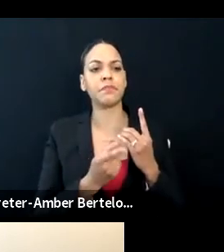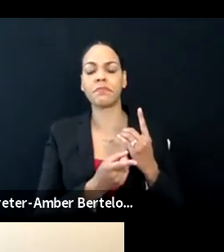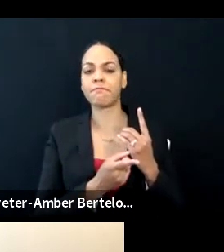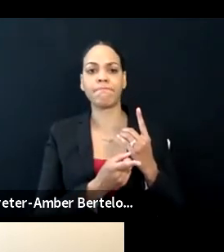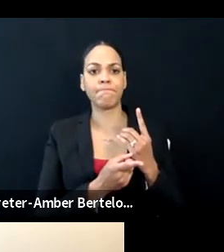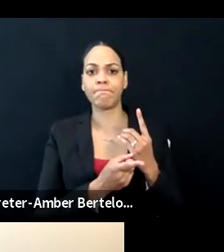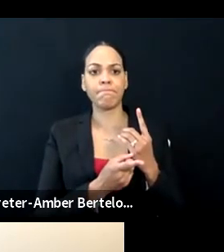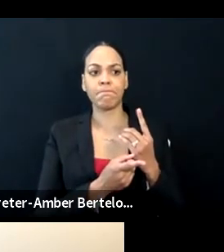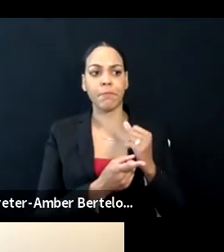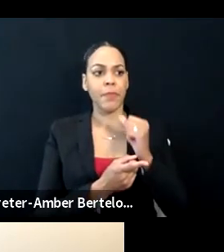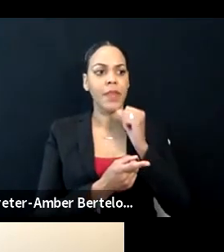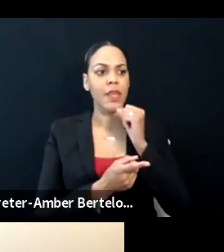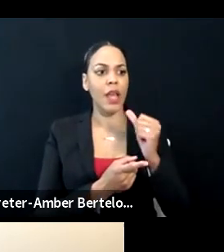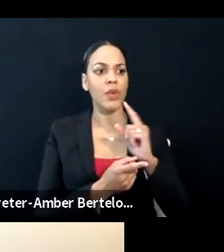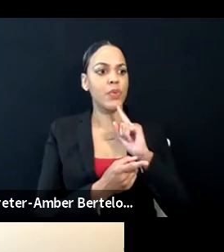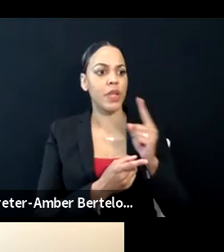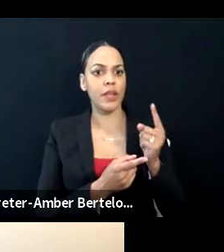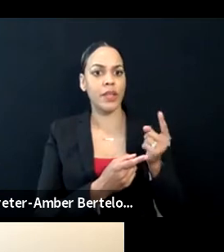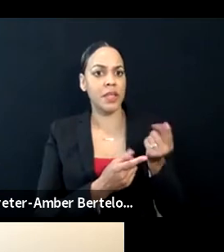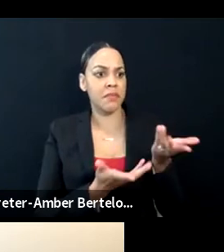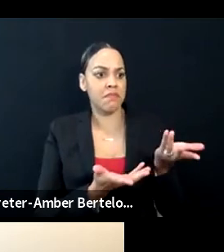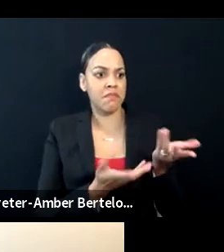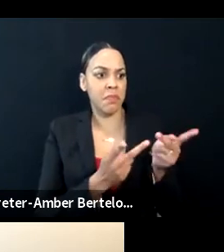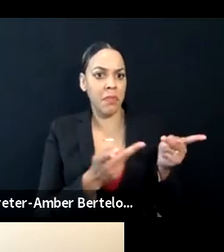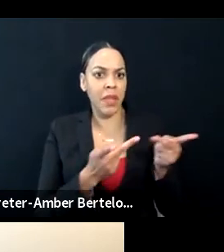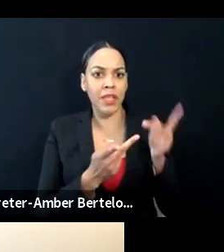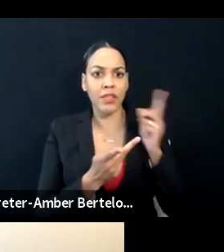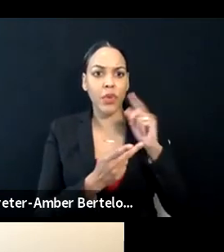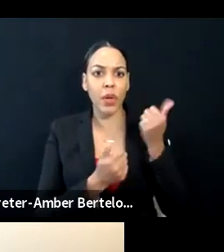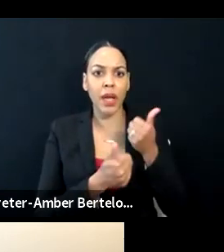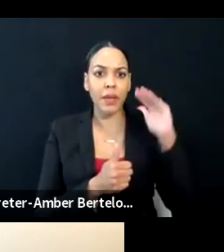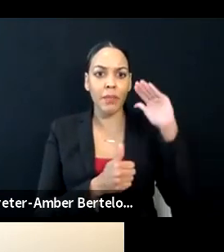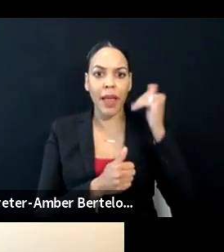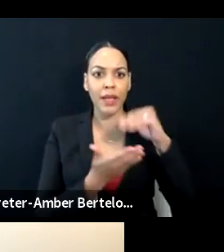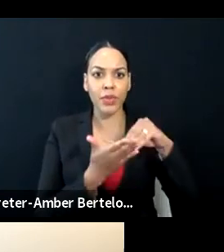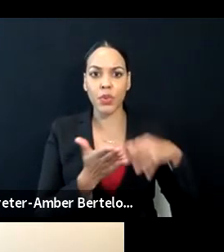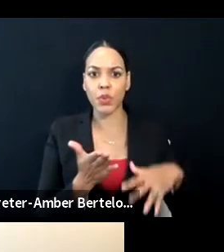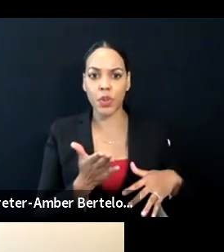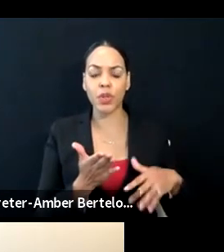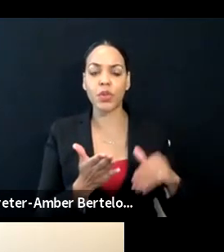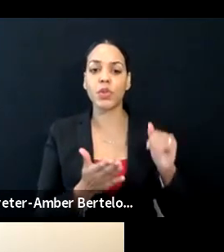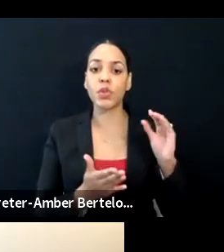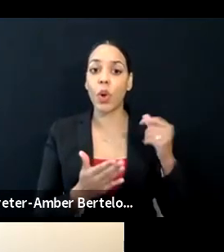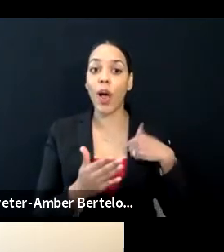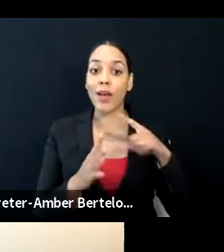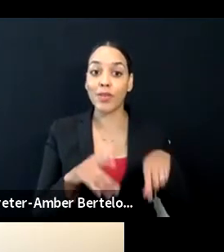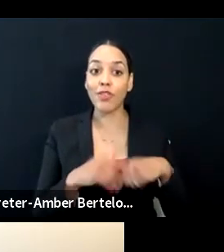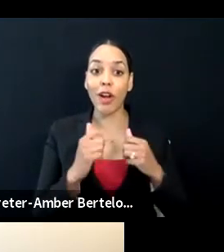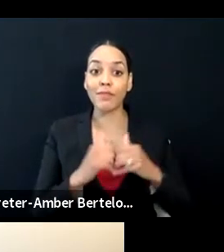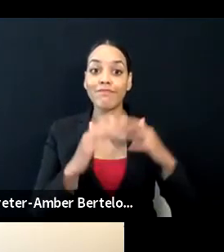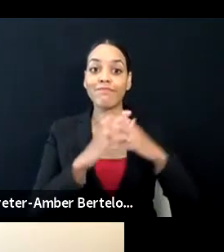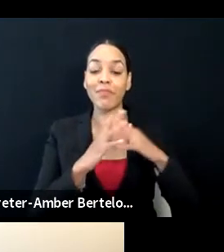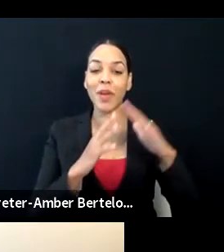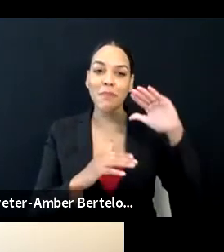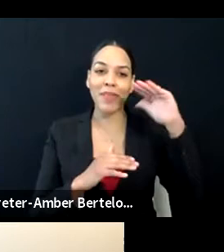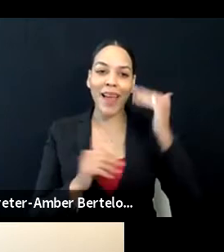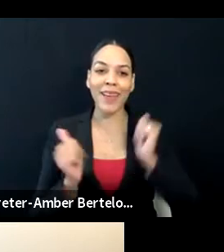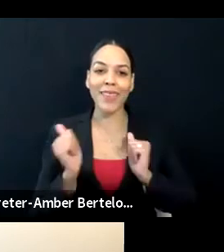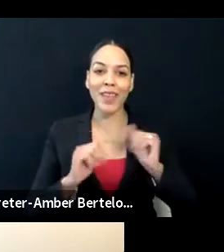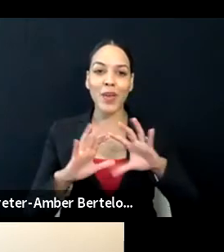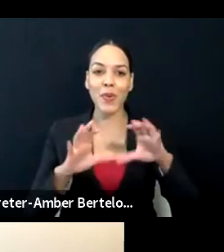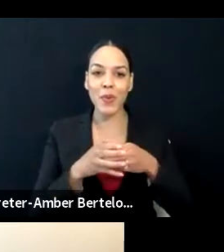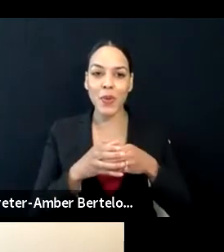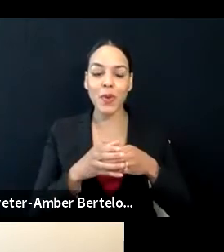wasn't spaces for any Black students. And so I started a Black theater group, and